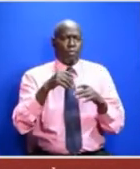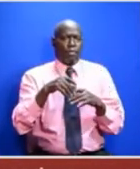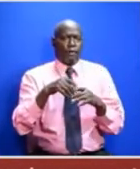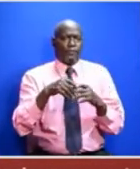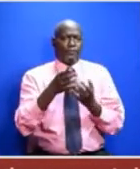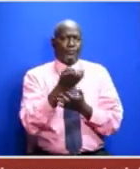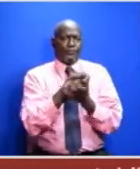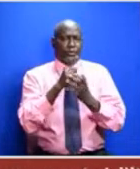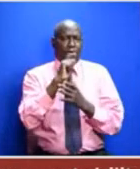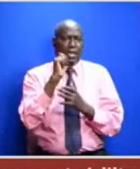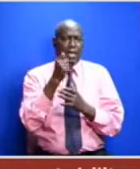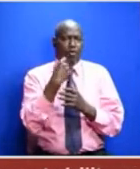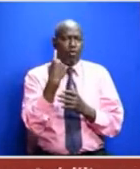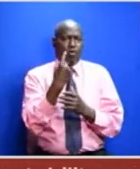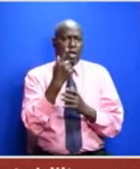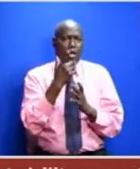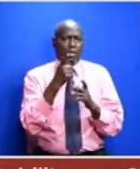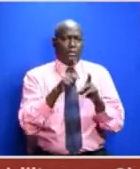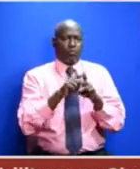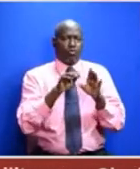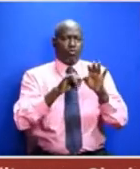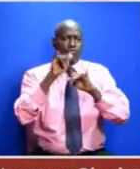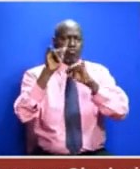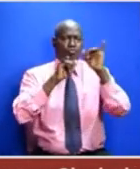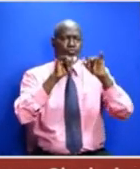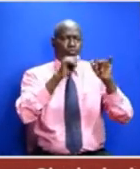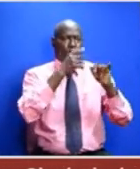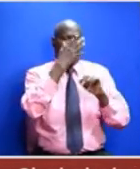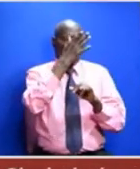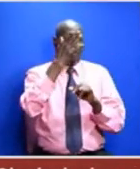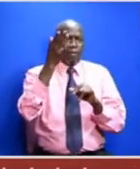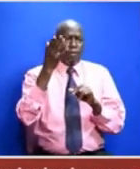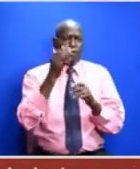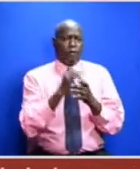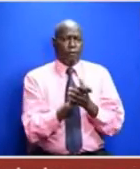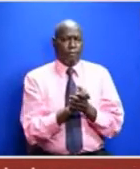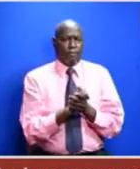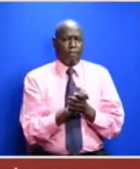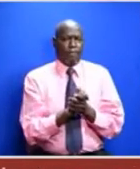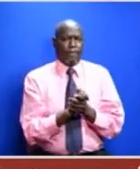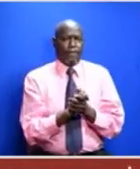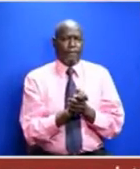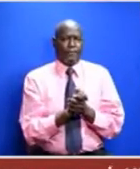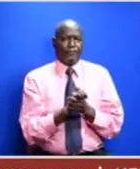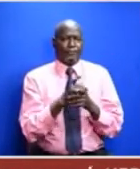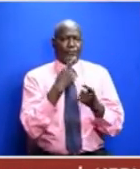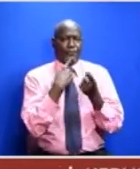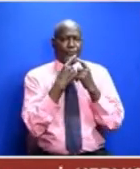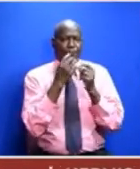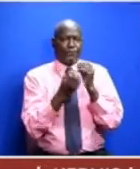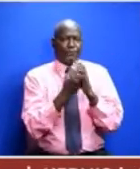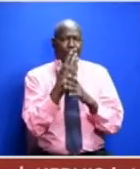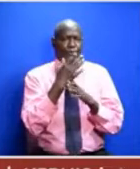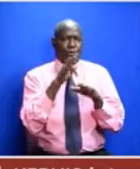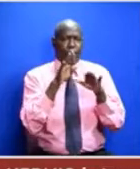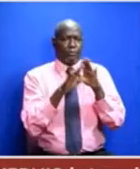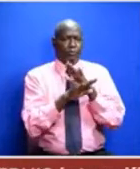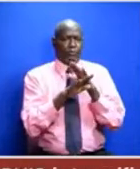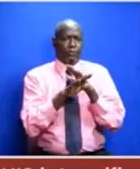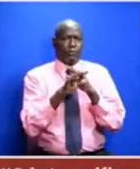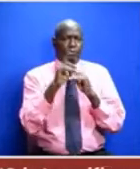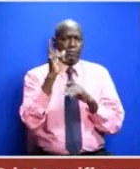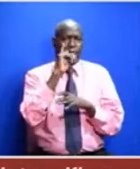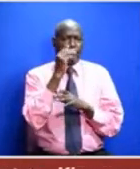lakini nyinyi muende hata ngambo, that which have been said by my colleague. Speaking at the launch, Deputy President